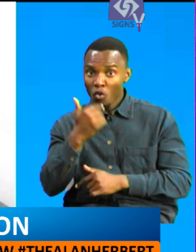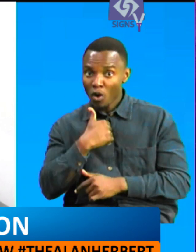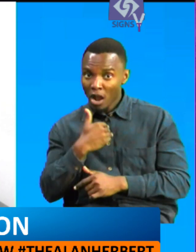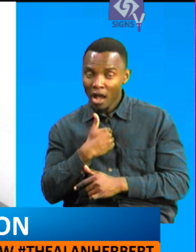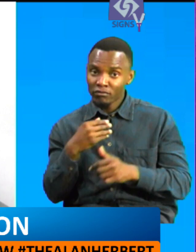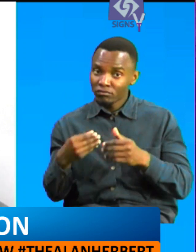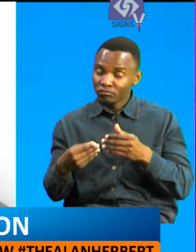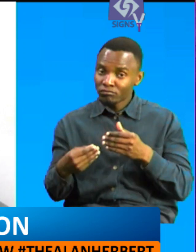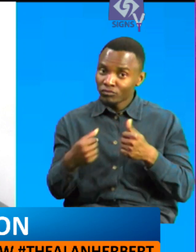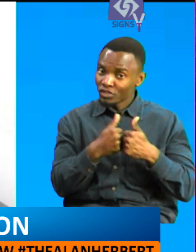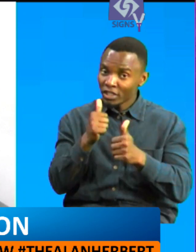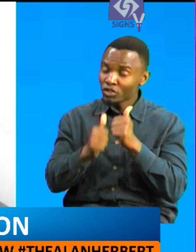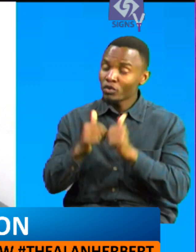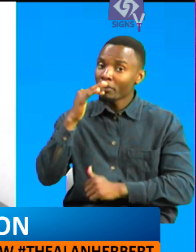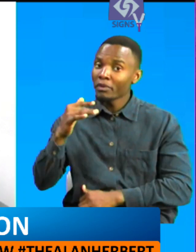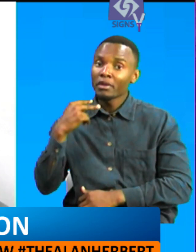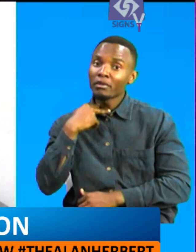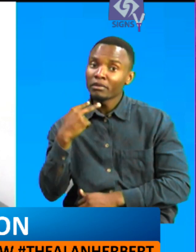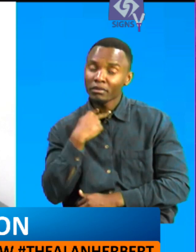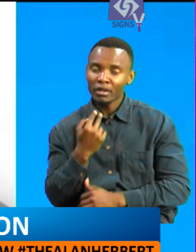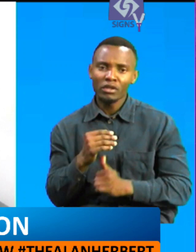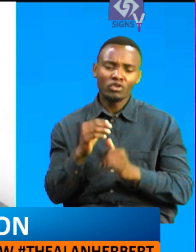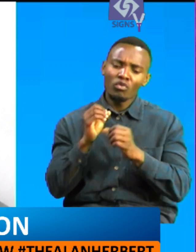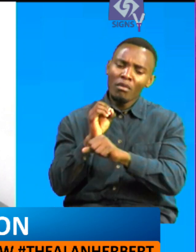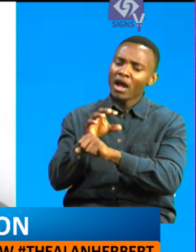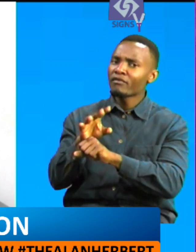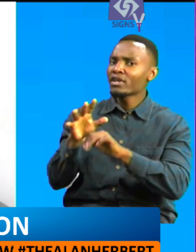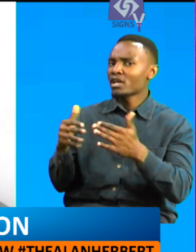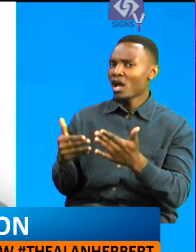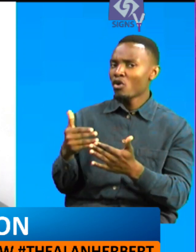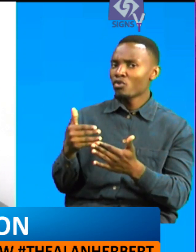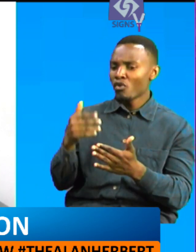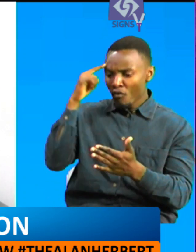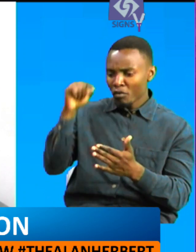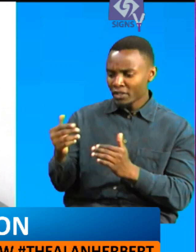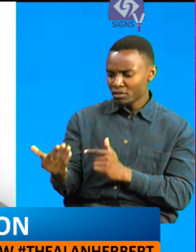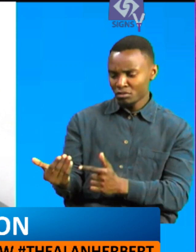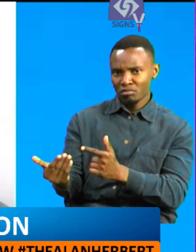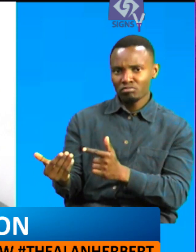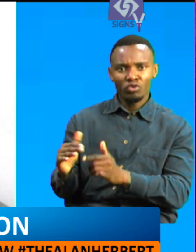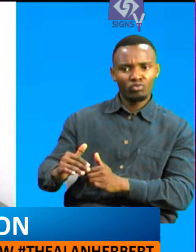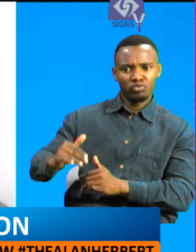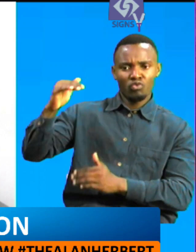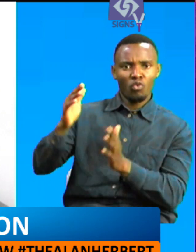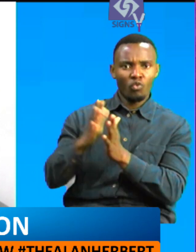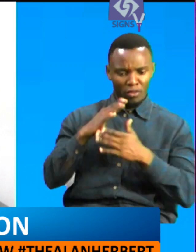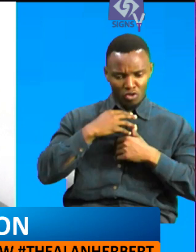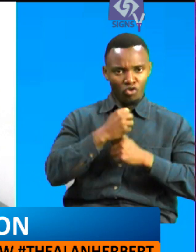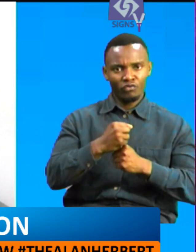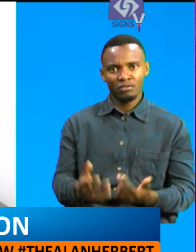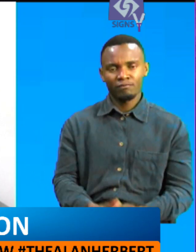to put into consideration to be able to raise a confident person who stutters?